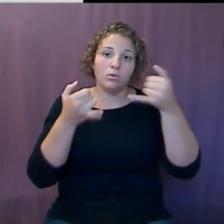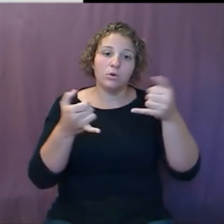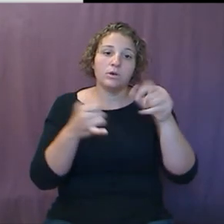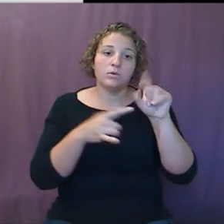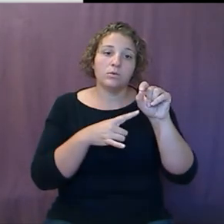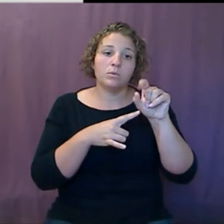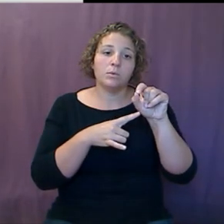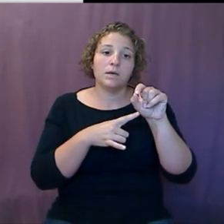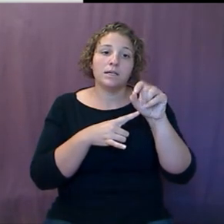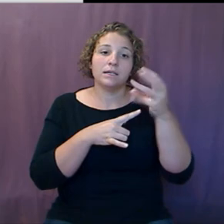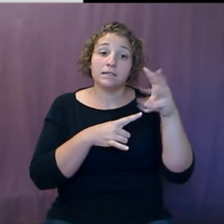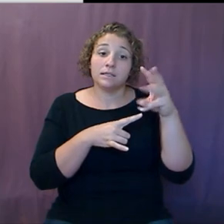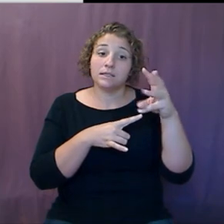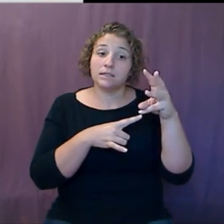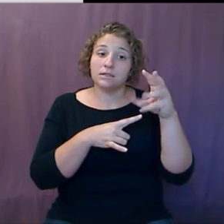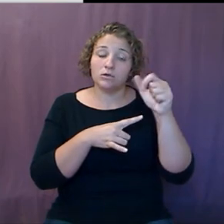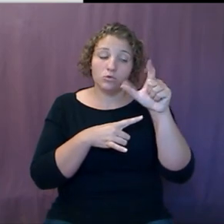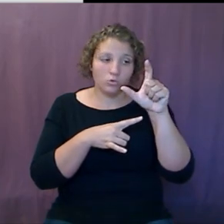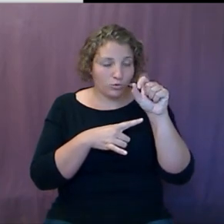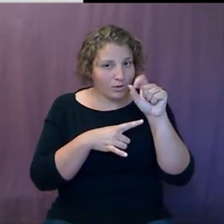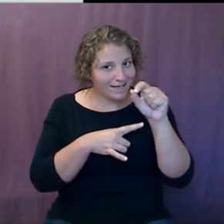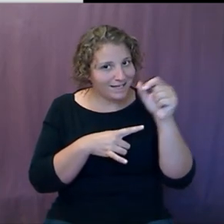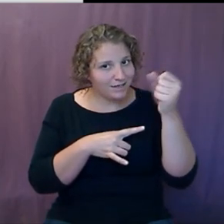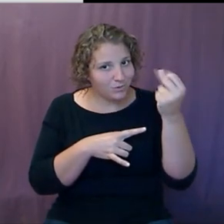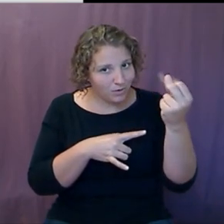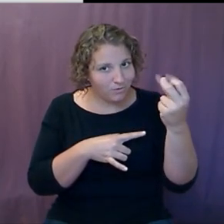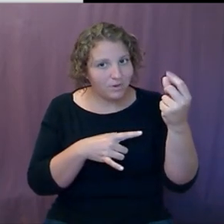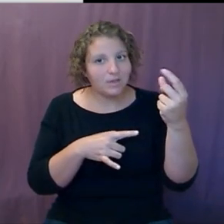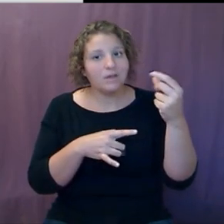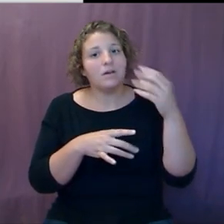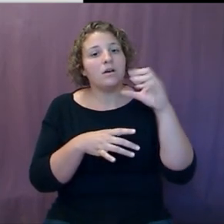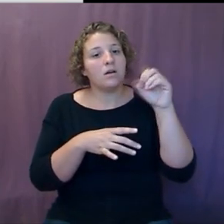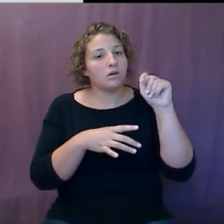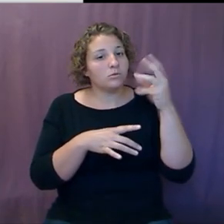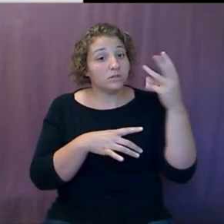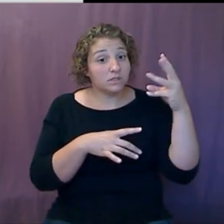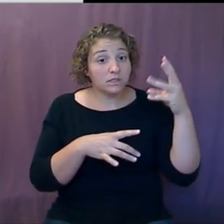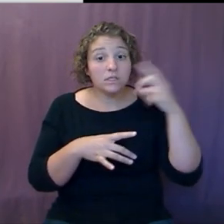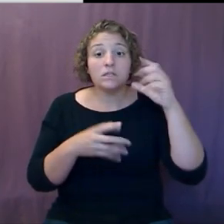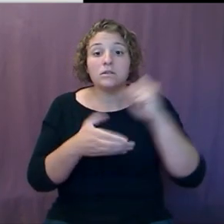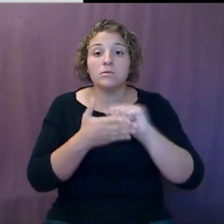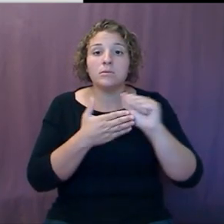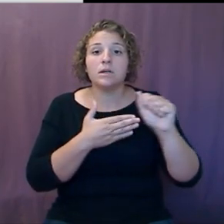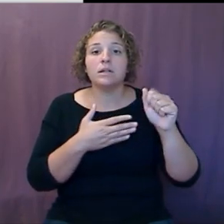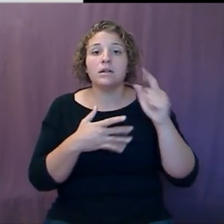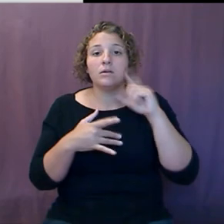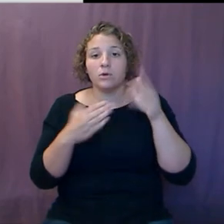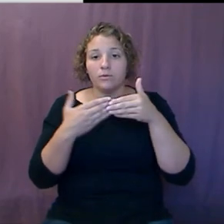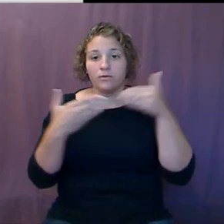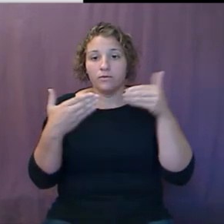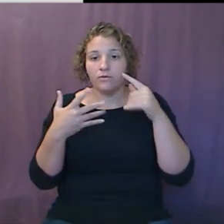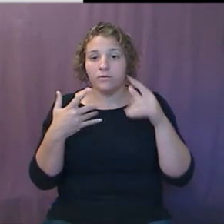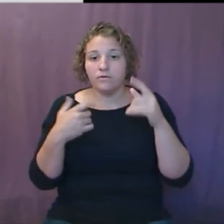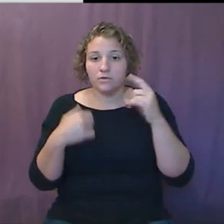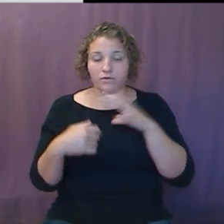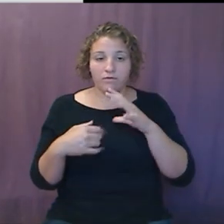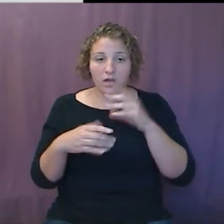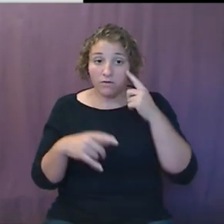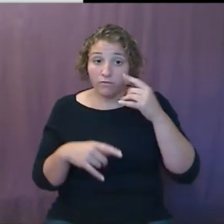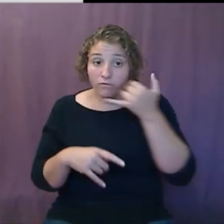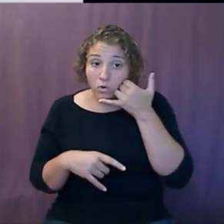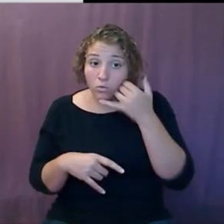or read to you from it most of the semiconductors that power our digital life are flat rigid wafers or glass fine for phones